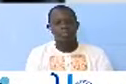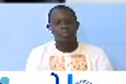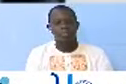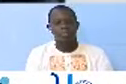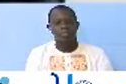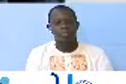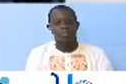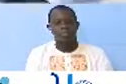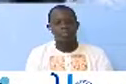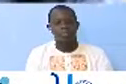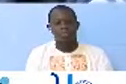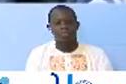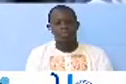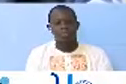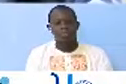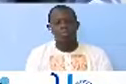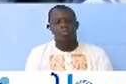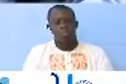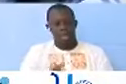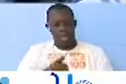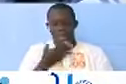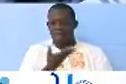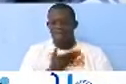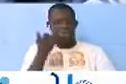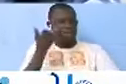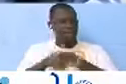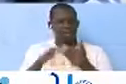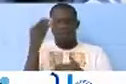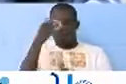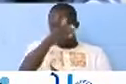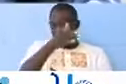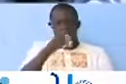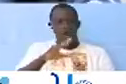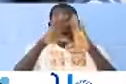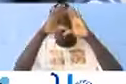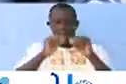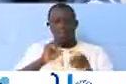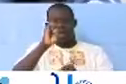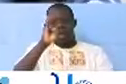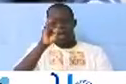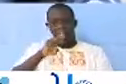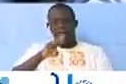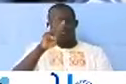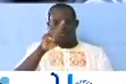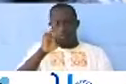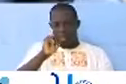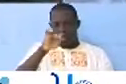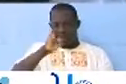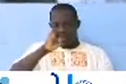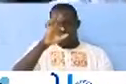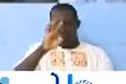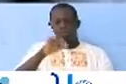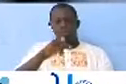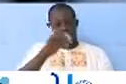here, I've never even visited Invest to know what happens